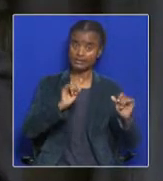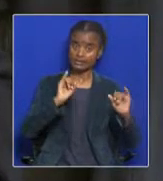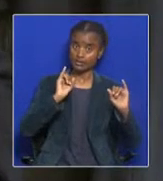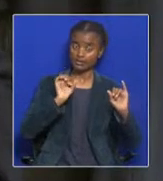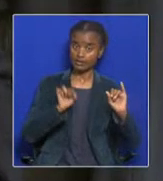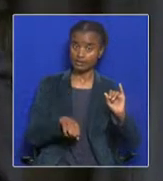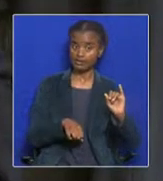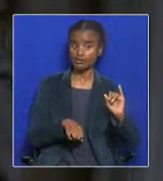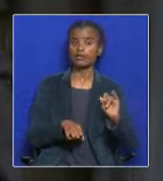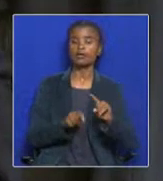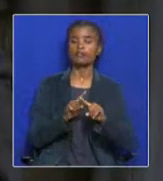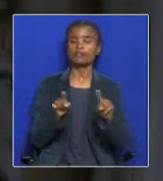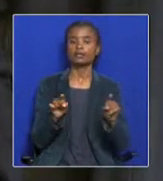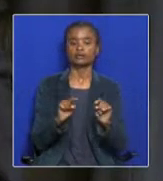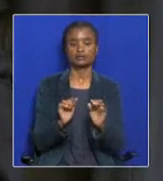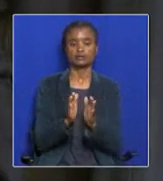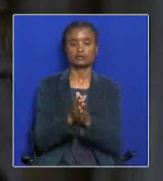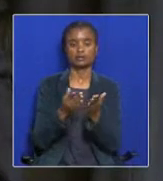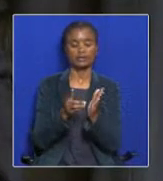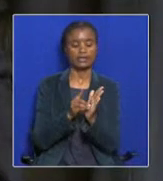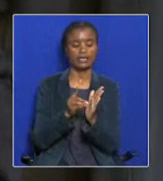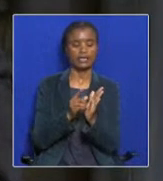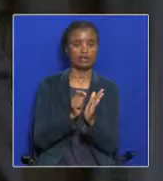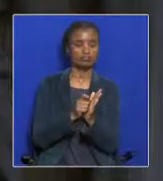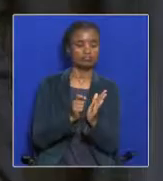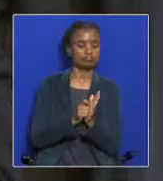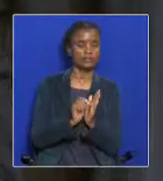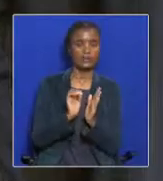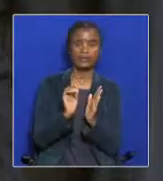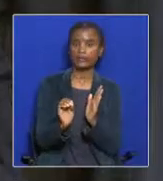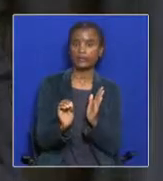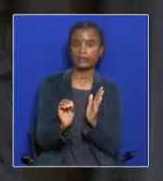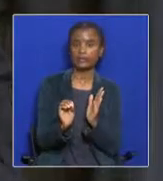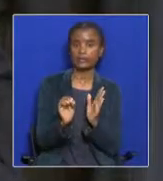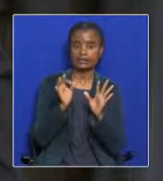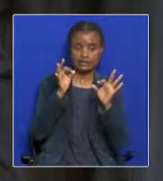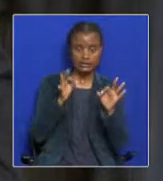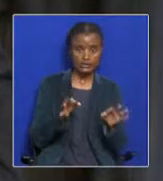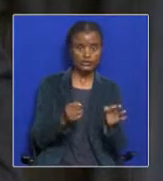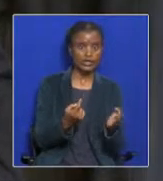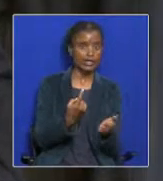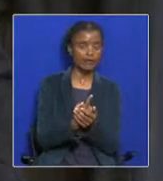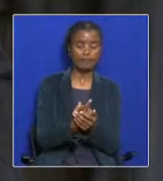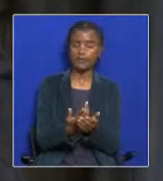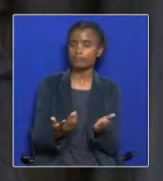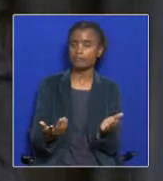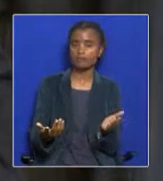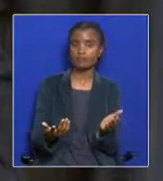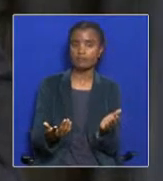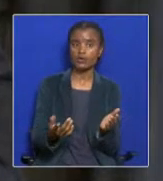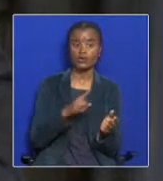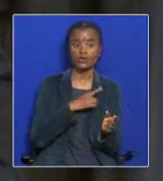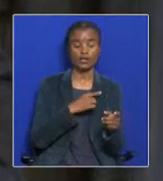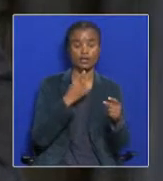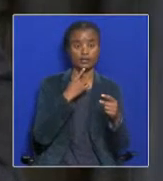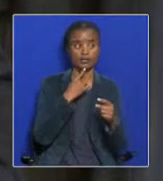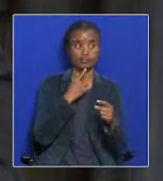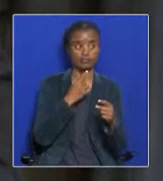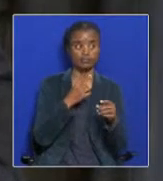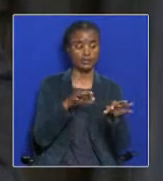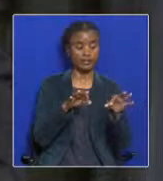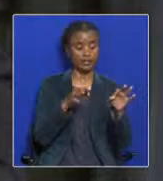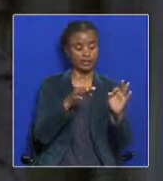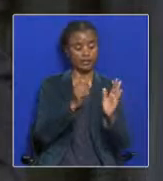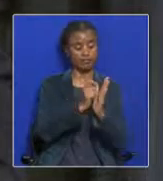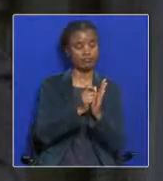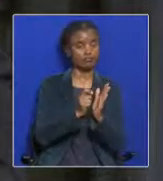diary that there was such a decision. So we don't have a detention notice. We don't have an entry in